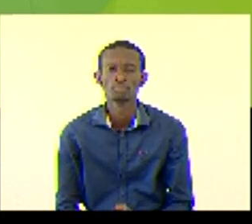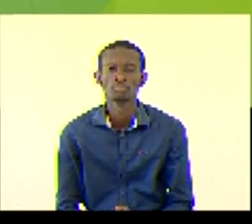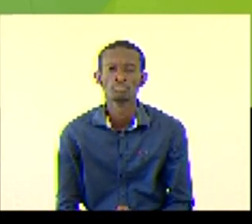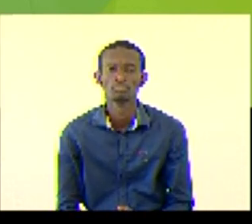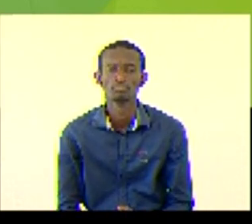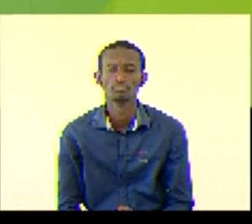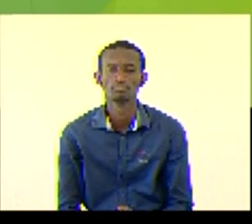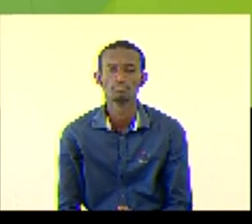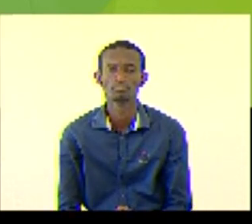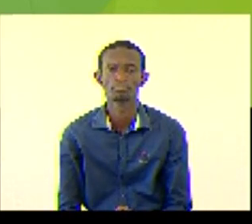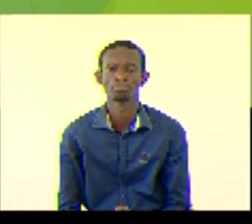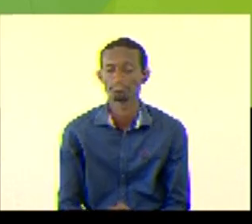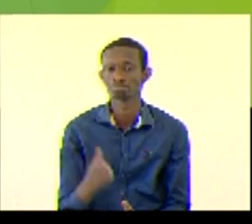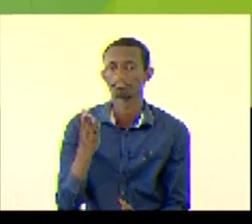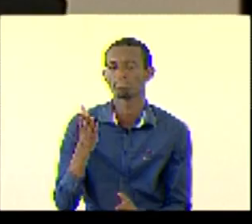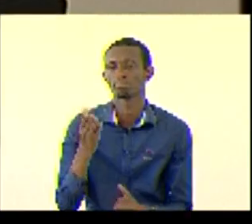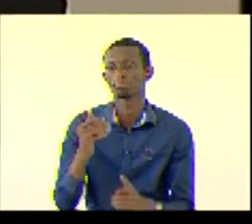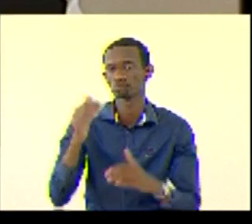is a substance